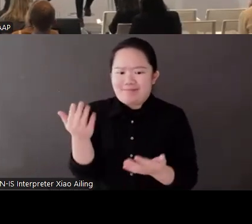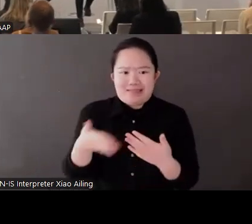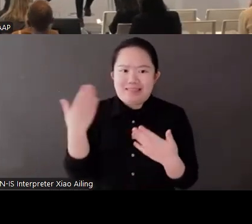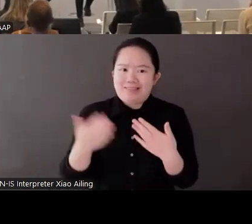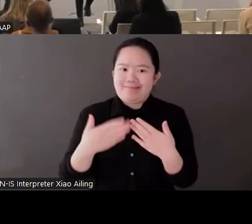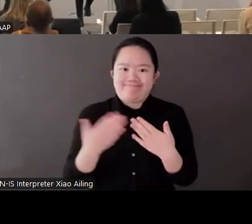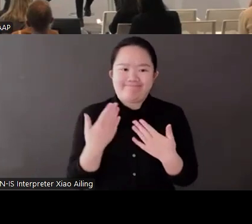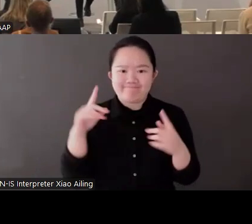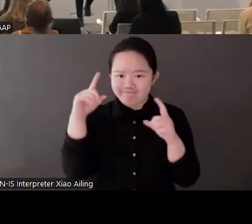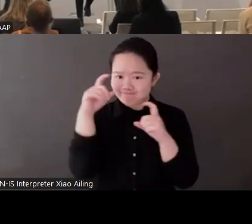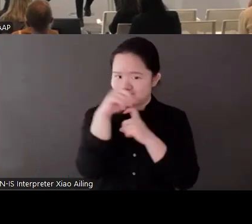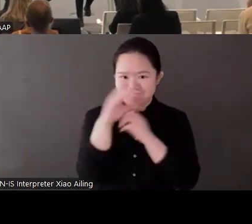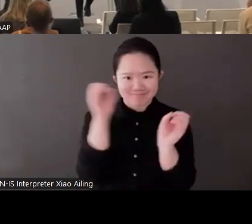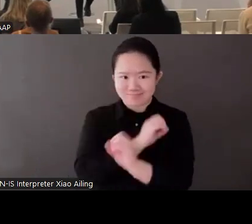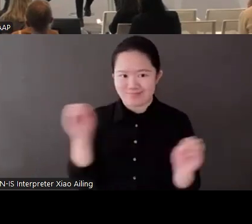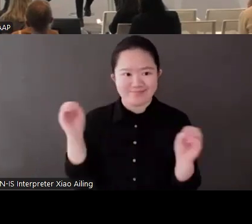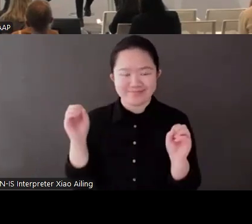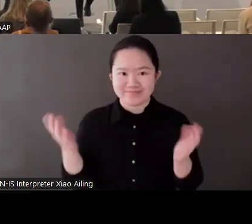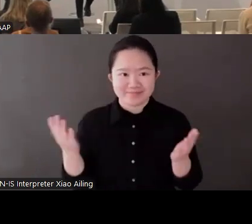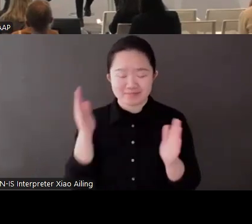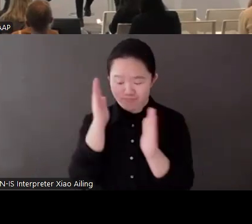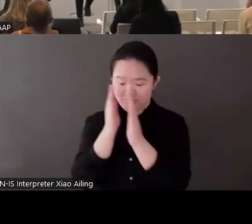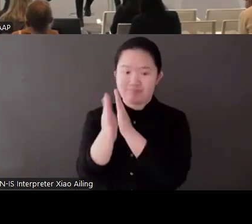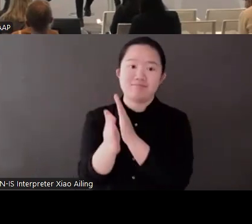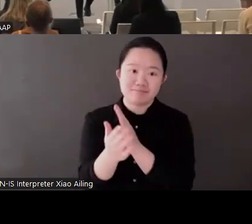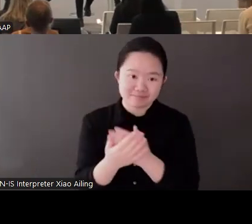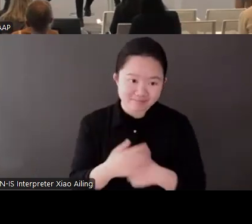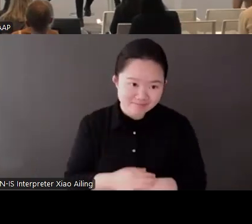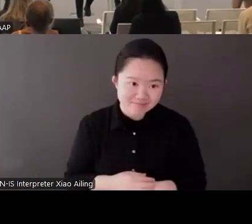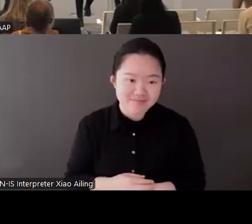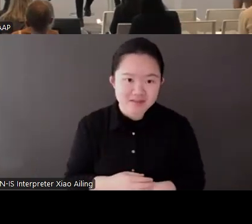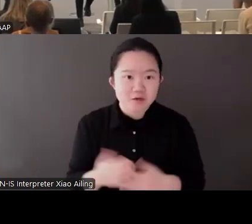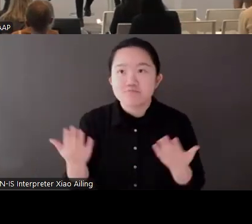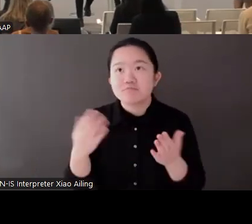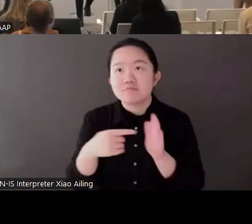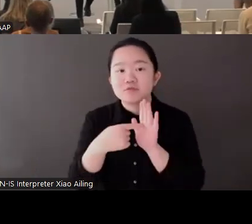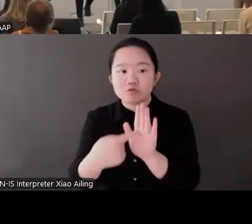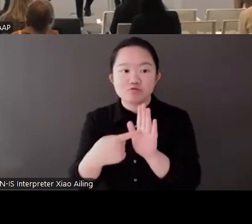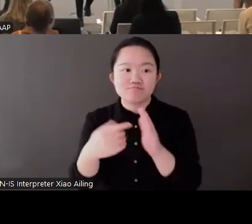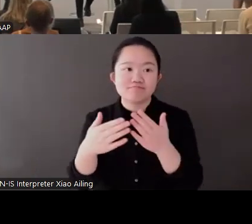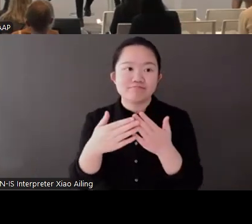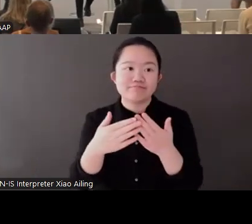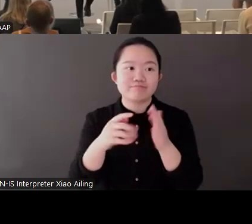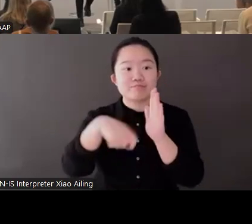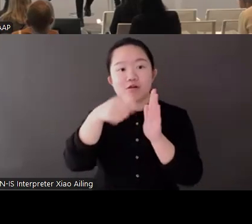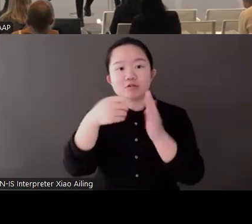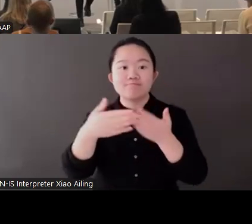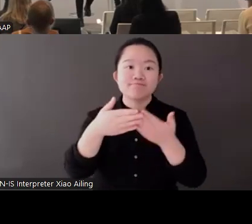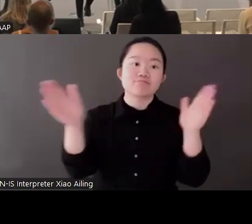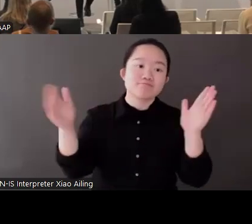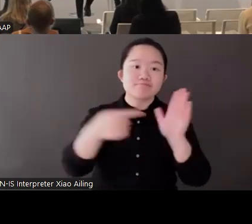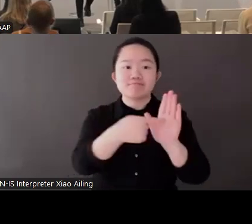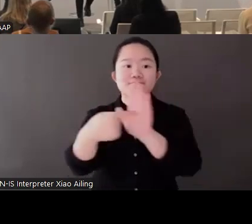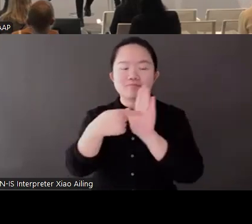quite straightforward, because, for example, if you want to do public sector projects, then you actually need to get certified,